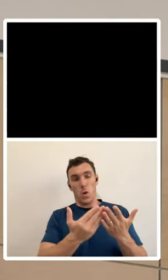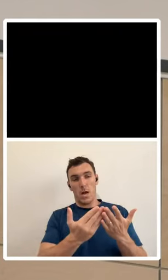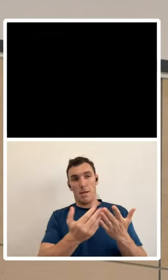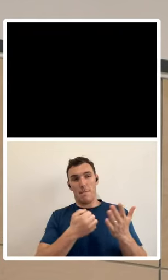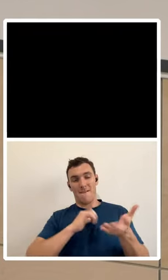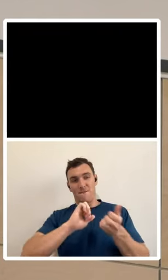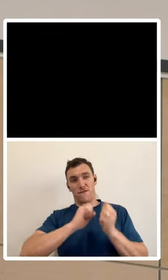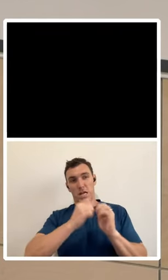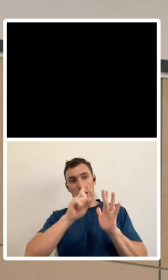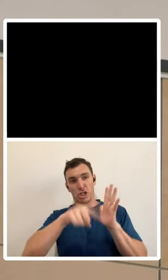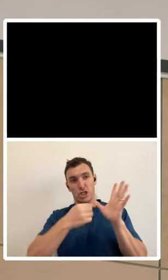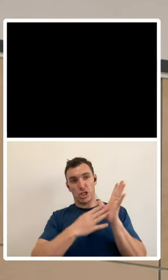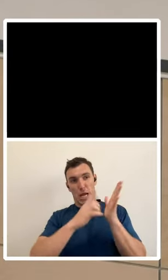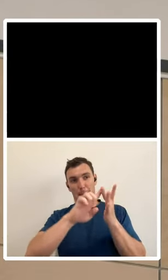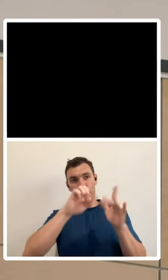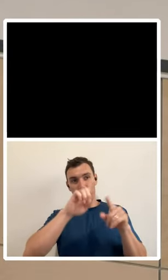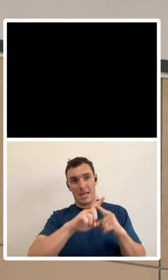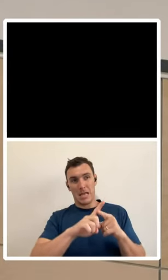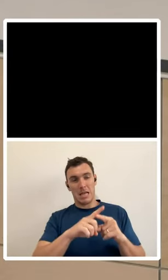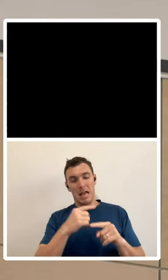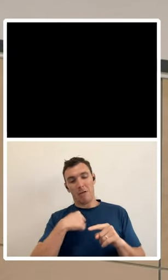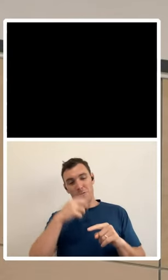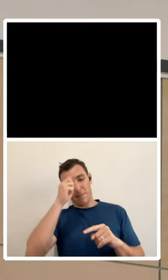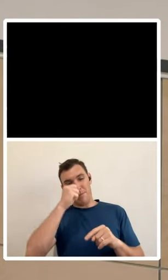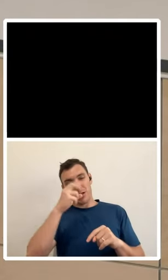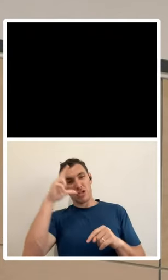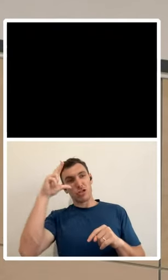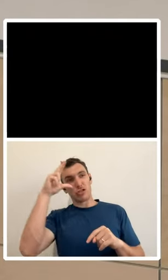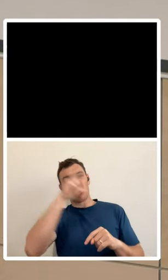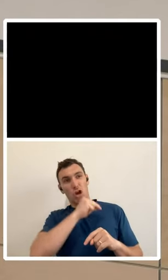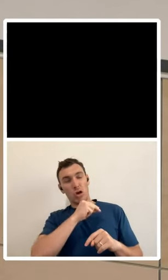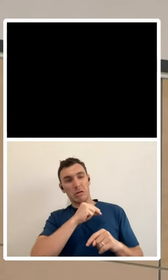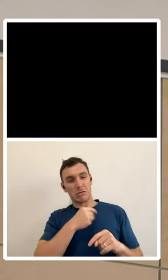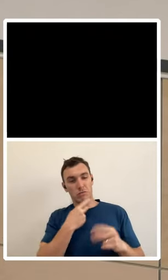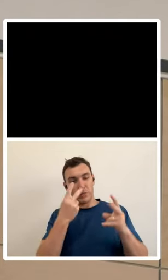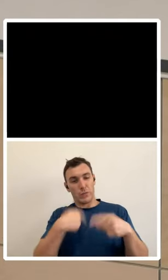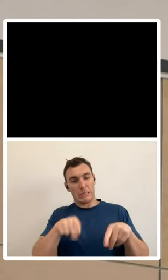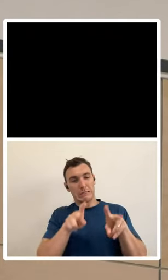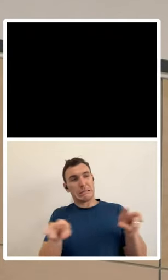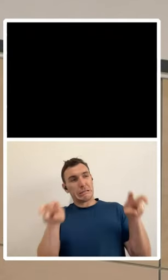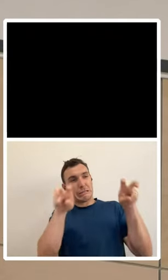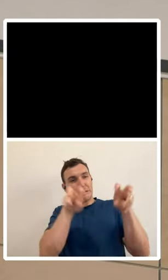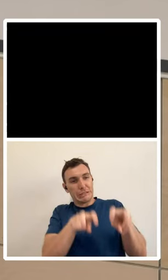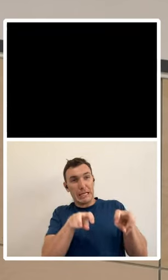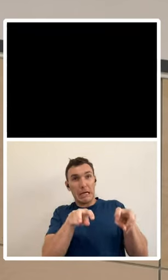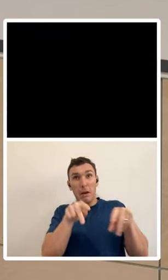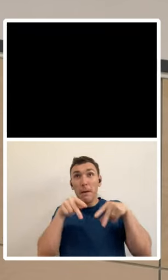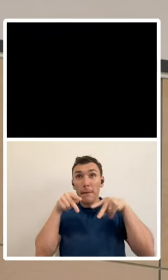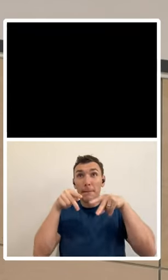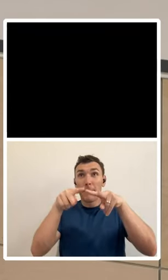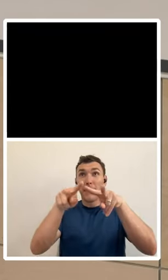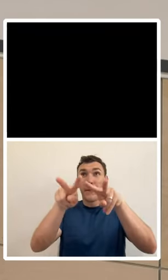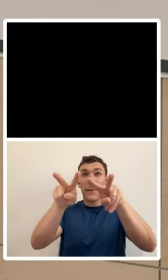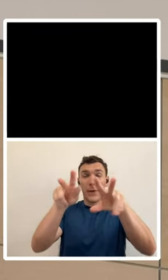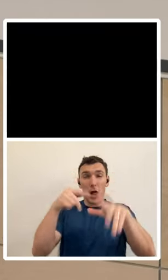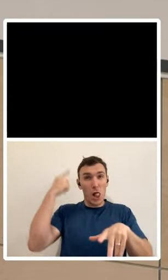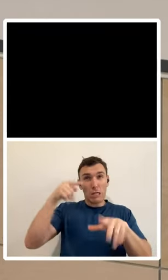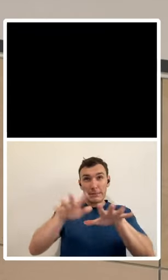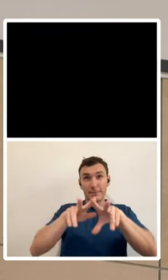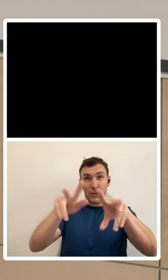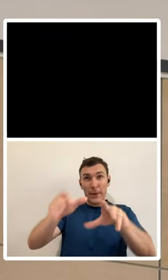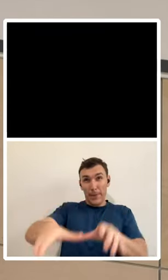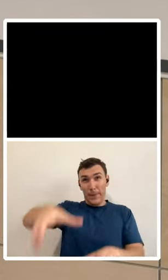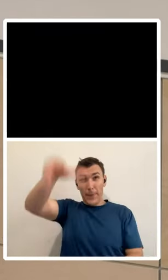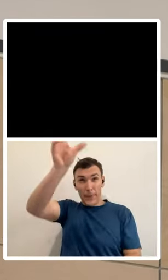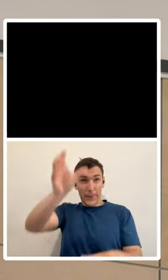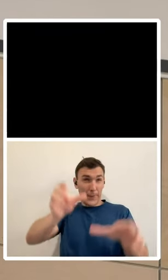when I grow up, I'm going to go work in them skyscrapers. And he's laughing at me, but he thought that I would, and everybody thought that I would, because... Did they? Like,